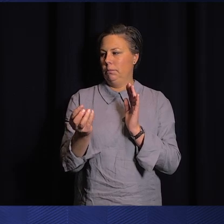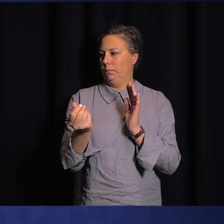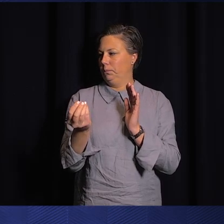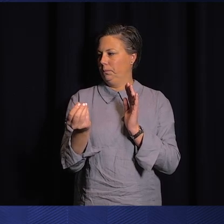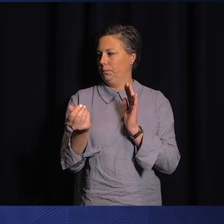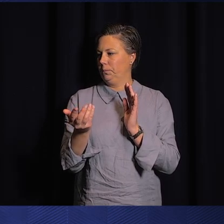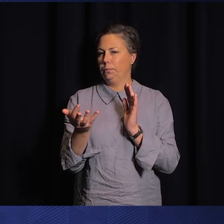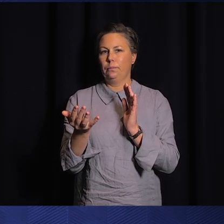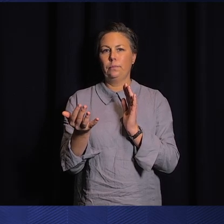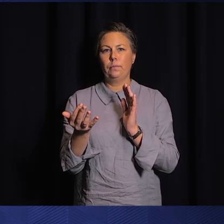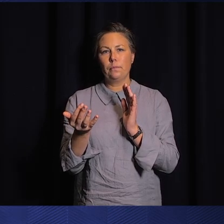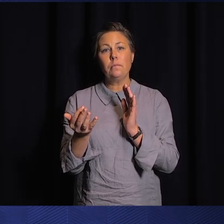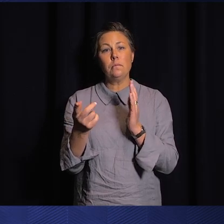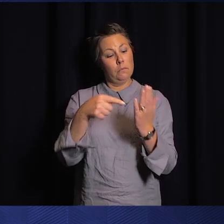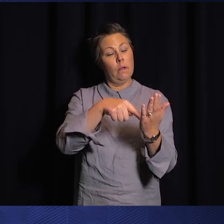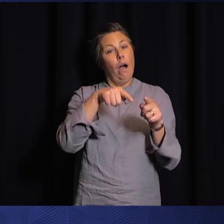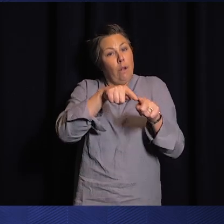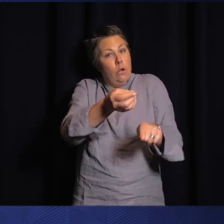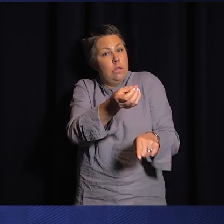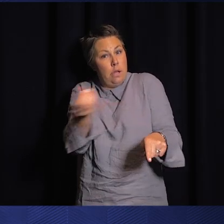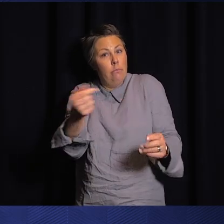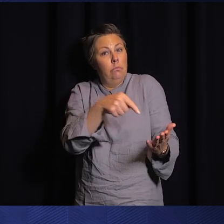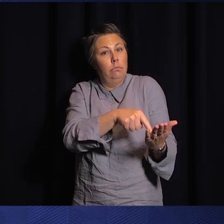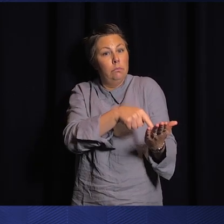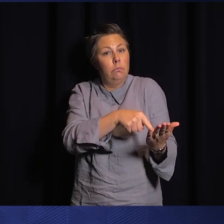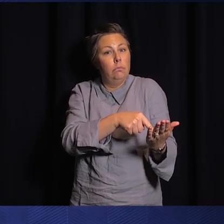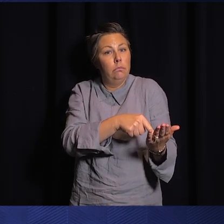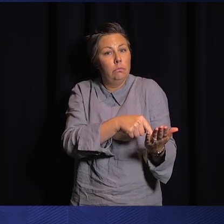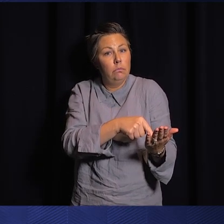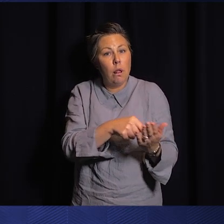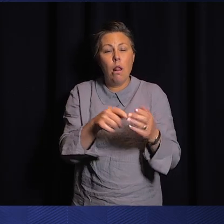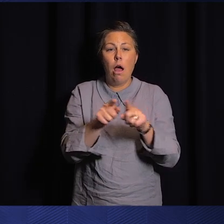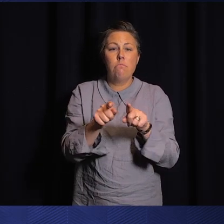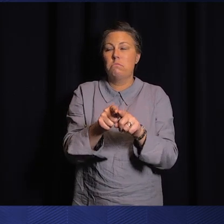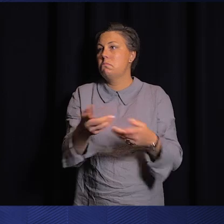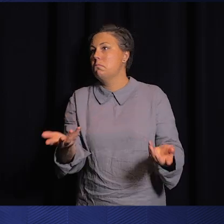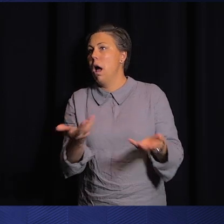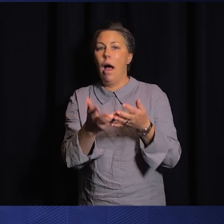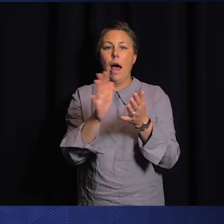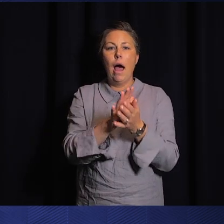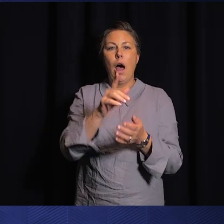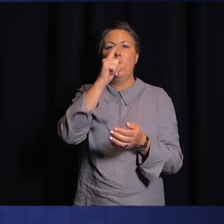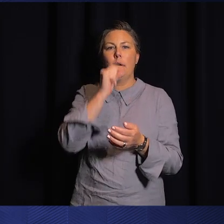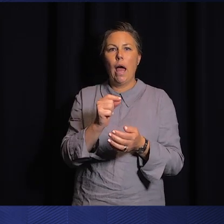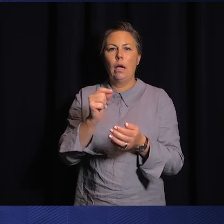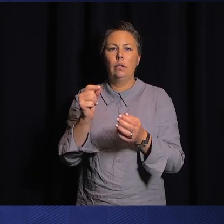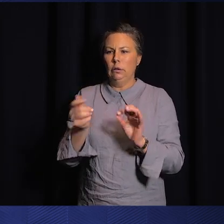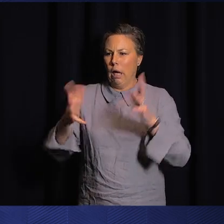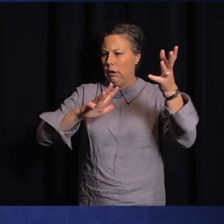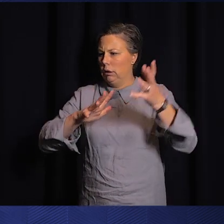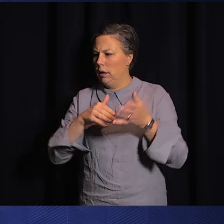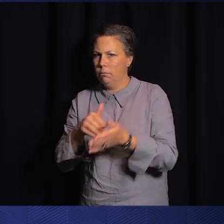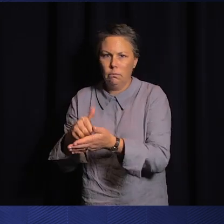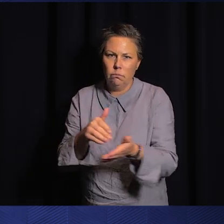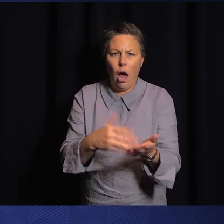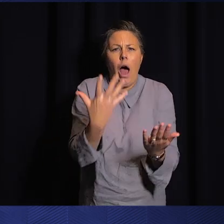taken some of the elements of the policy to look at how they can relate to disaster.